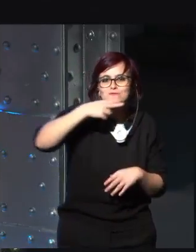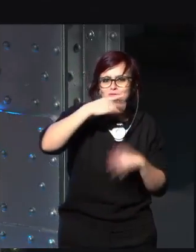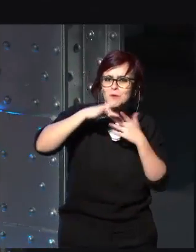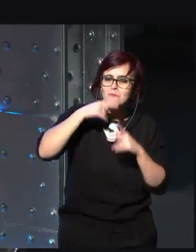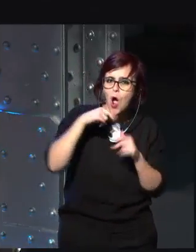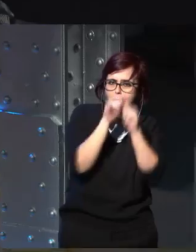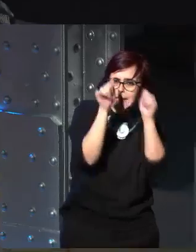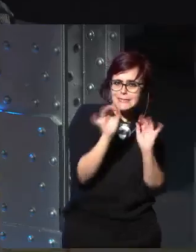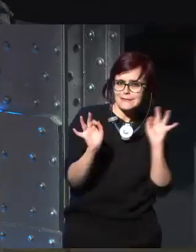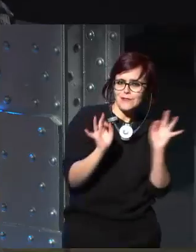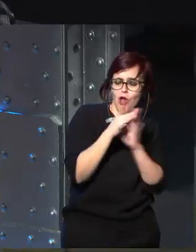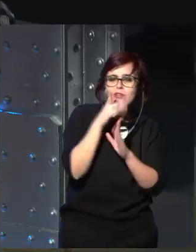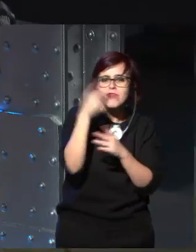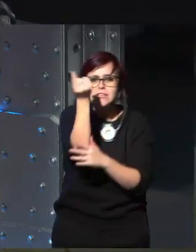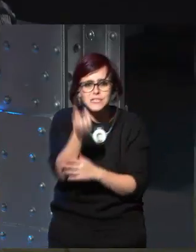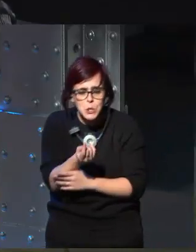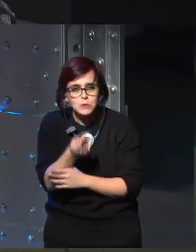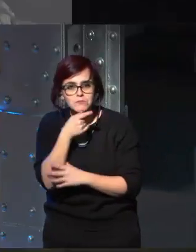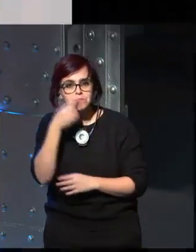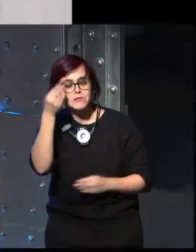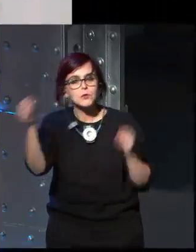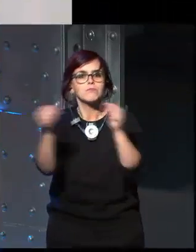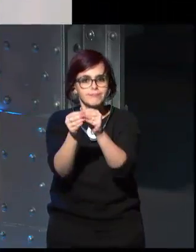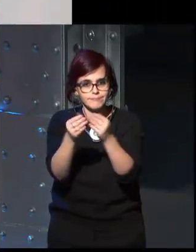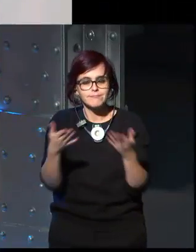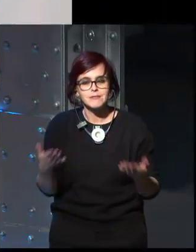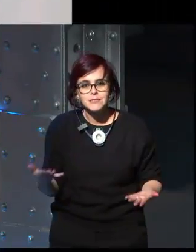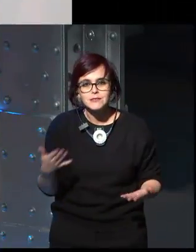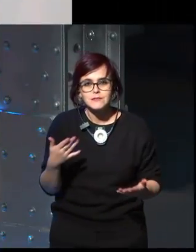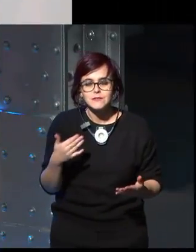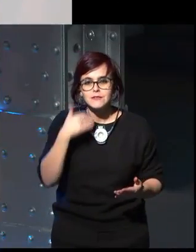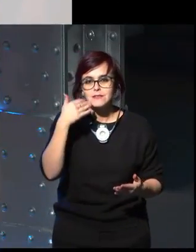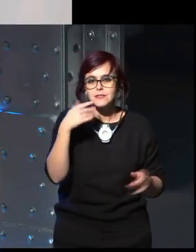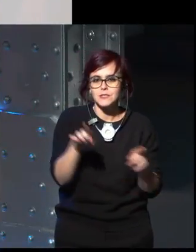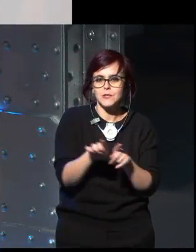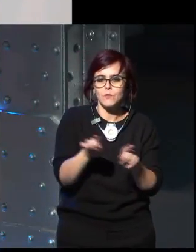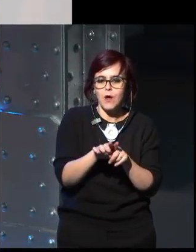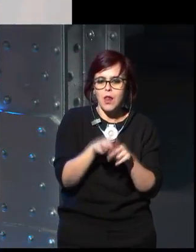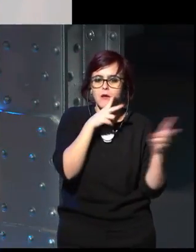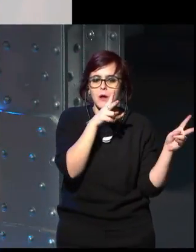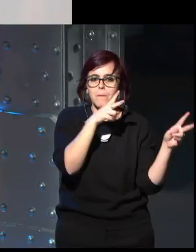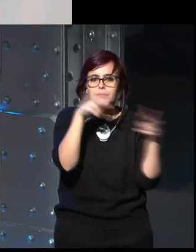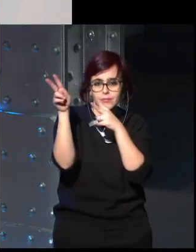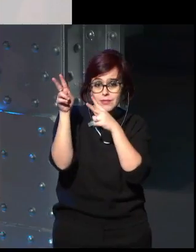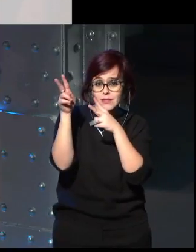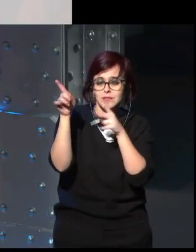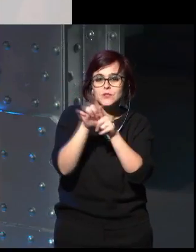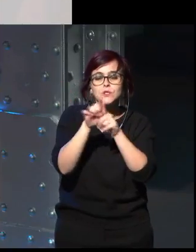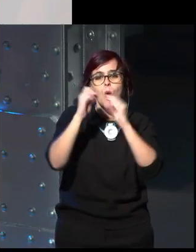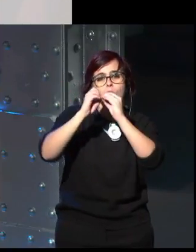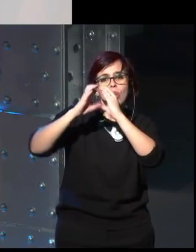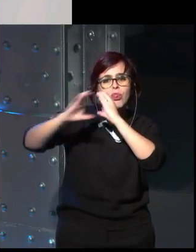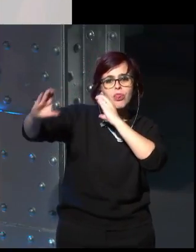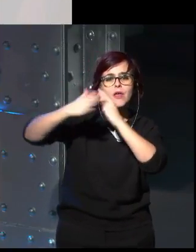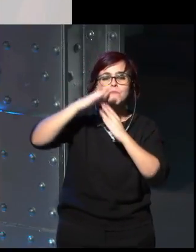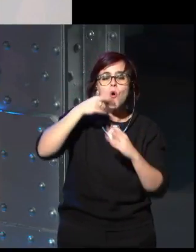but I think that's a blue amberol, right? Is that, yeah. I mean, and there was a reason that escapes me, that this was an Edison cylinder. It was part of his failed